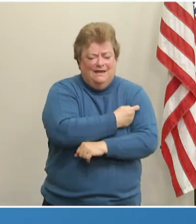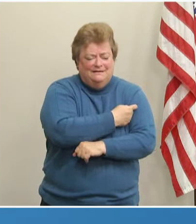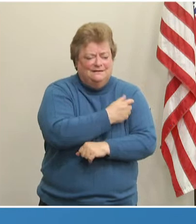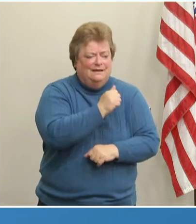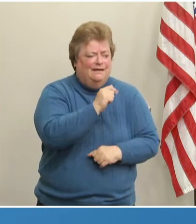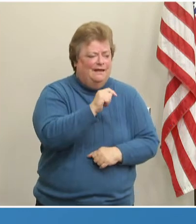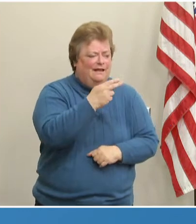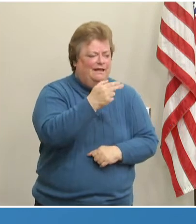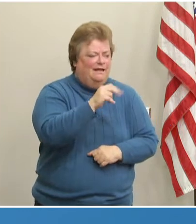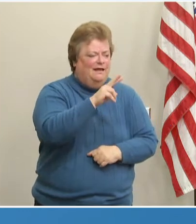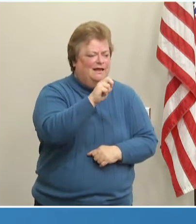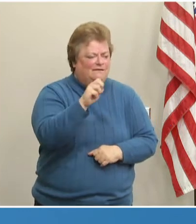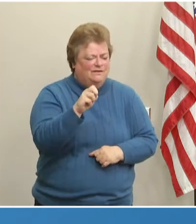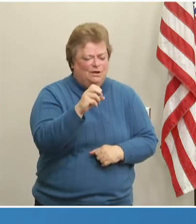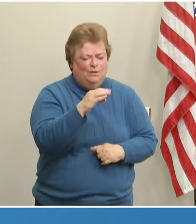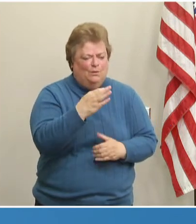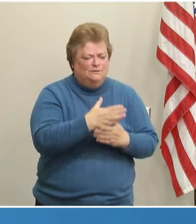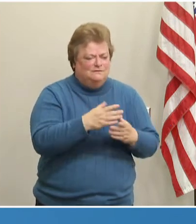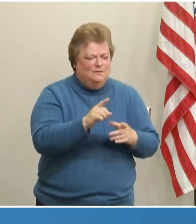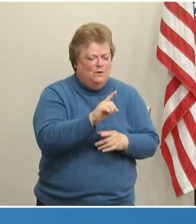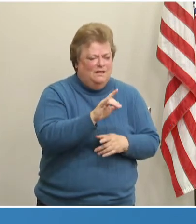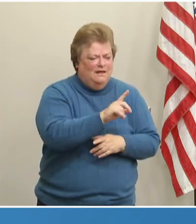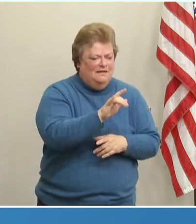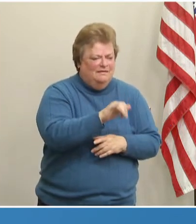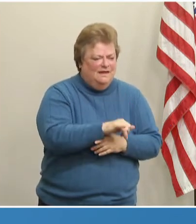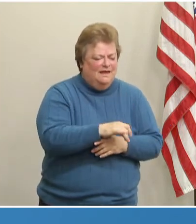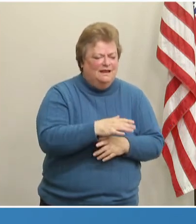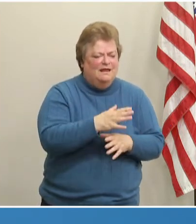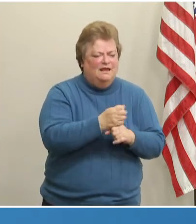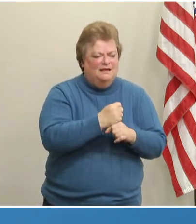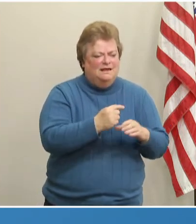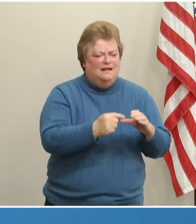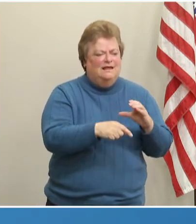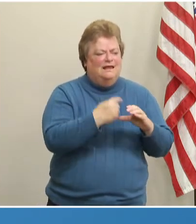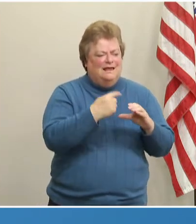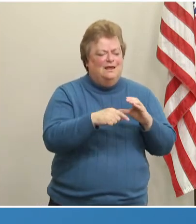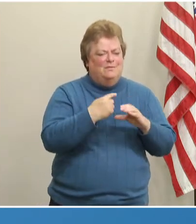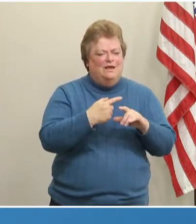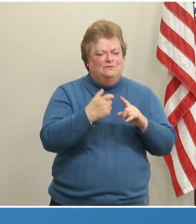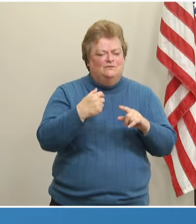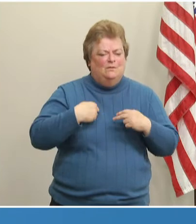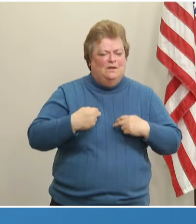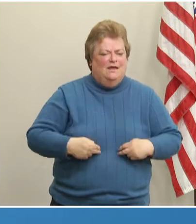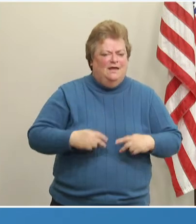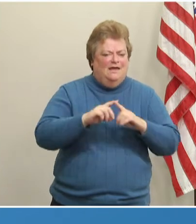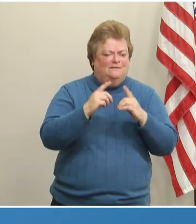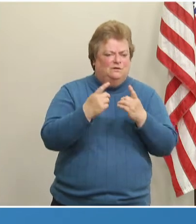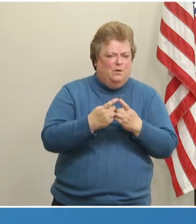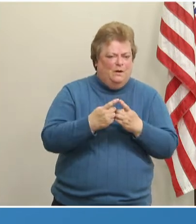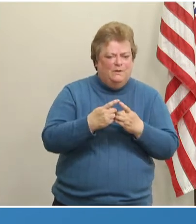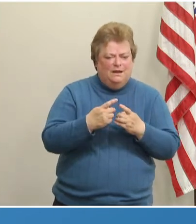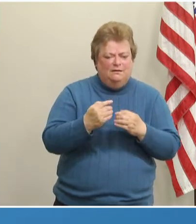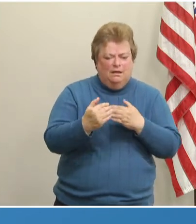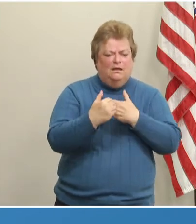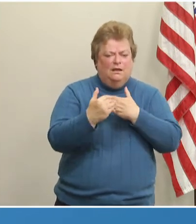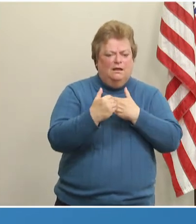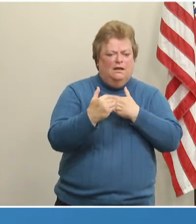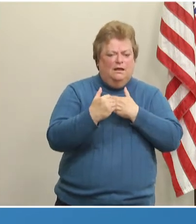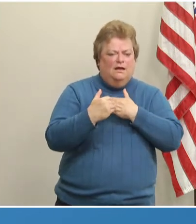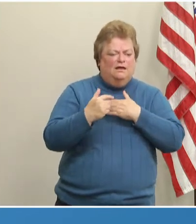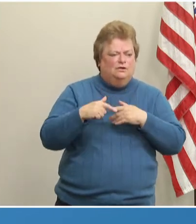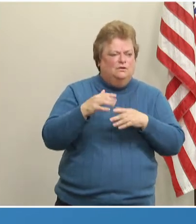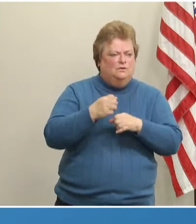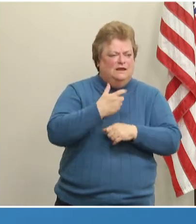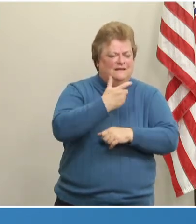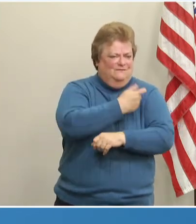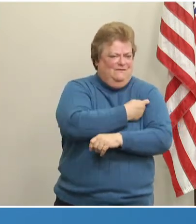Hy-Vee or somewhere like that, and they continue to get emails from the health department about getting a vaccine. And so they